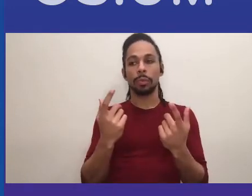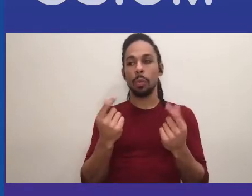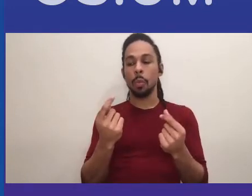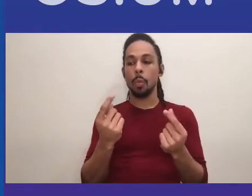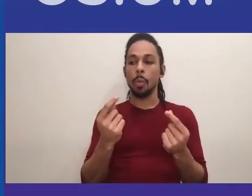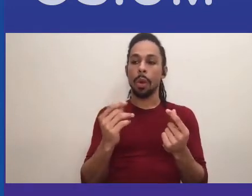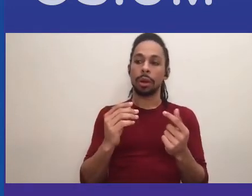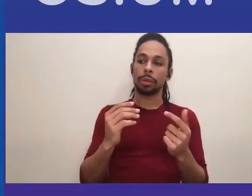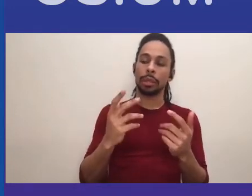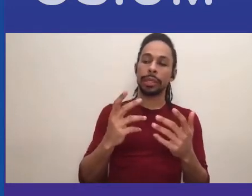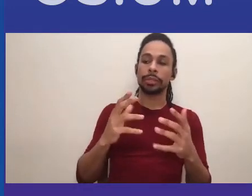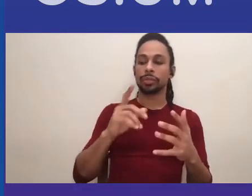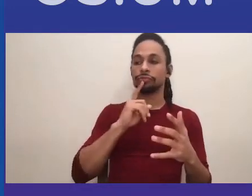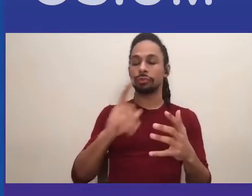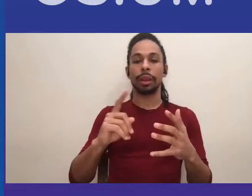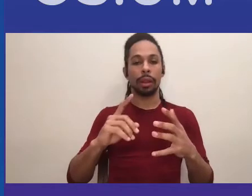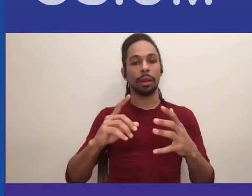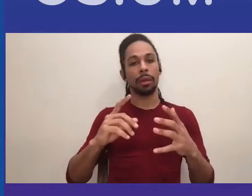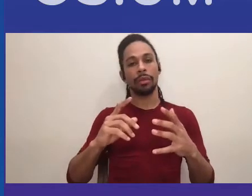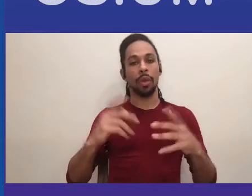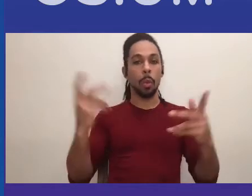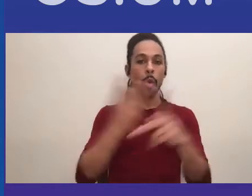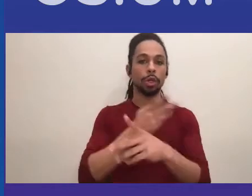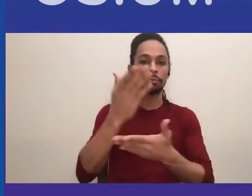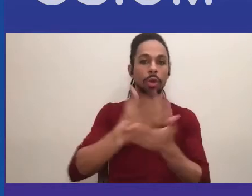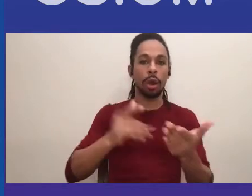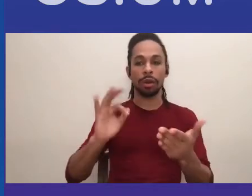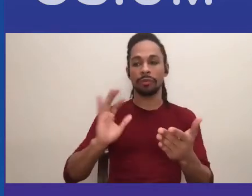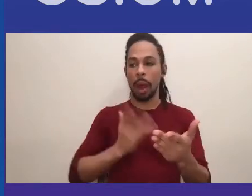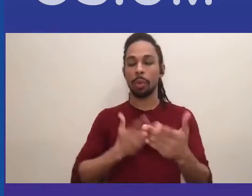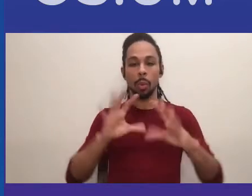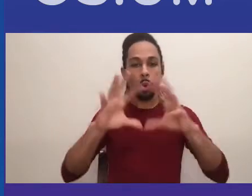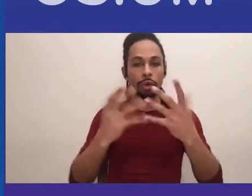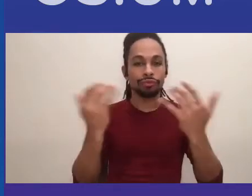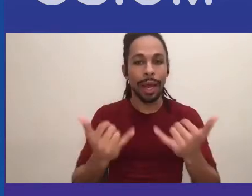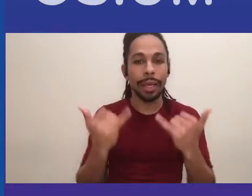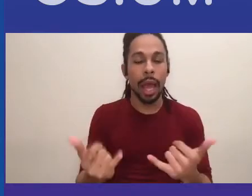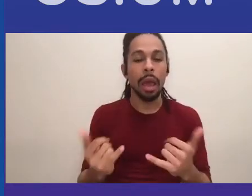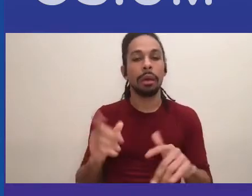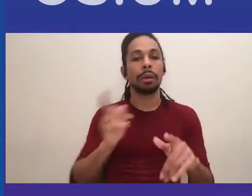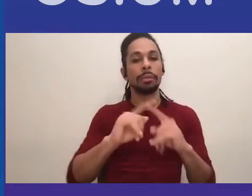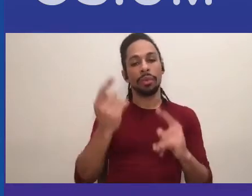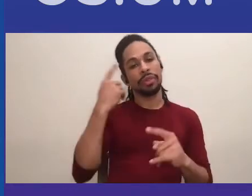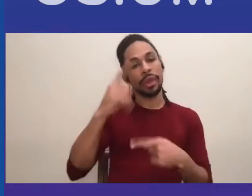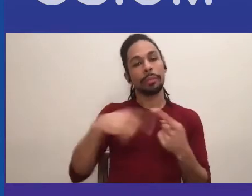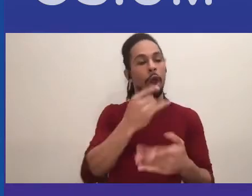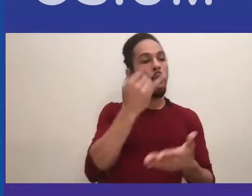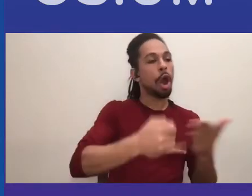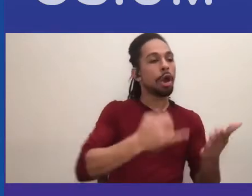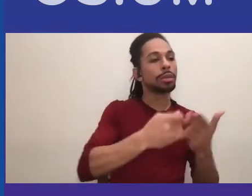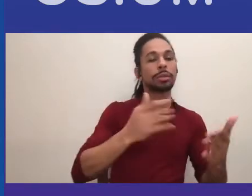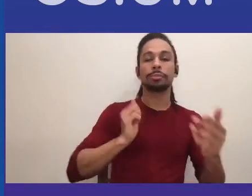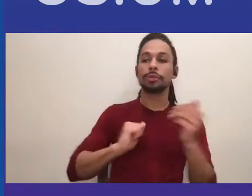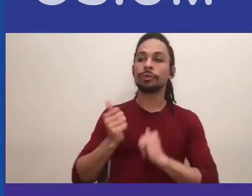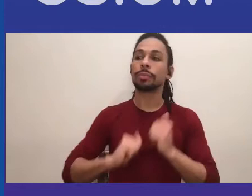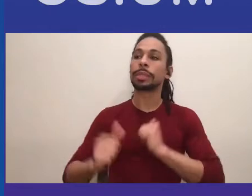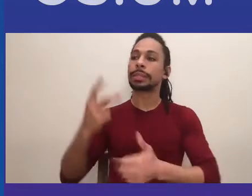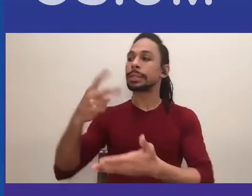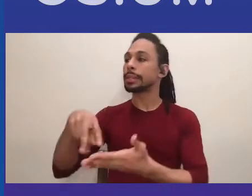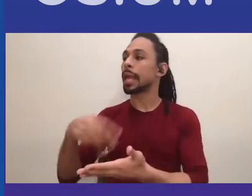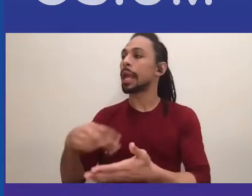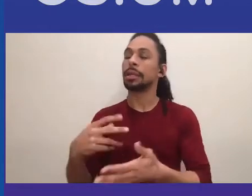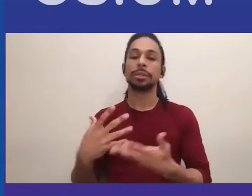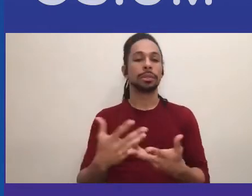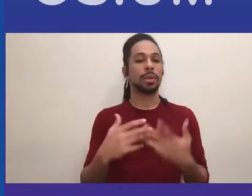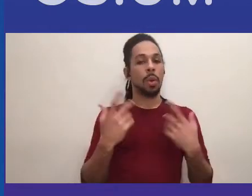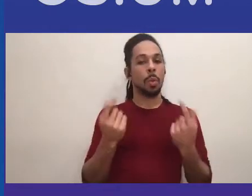think when we're thinking about the arts, when we're thinking about dance, performance, movement, thinking about like, what does it mean for